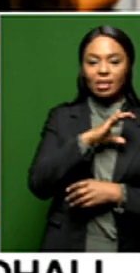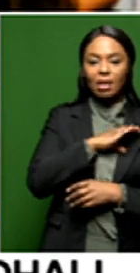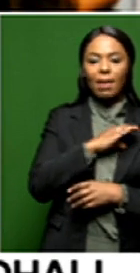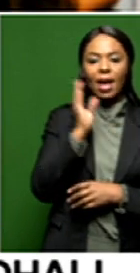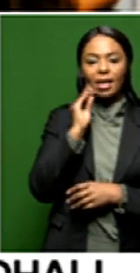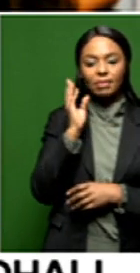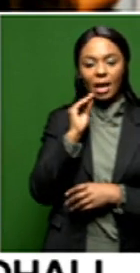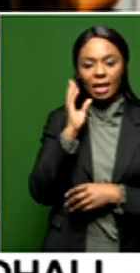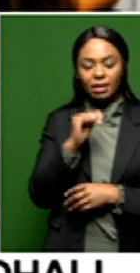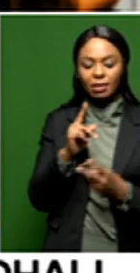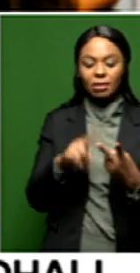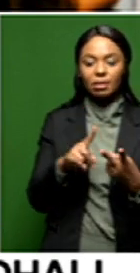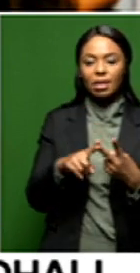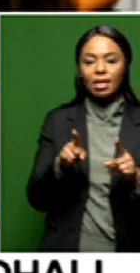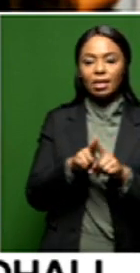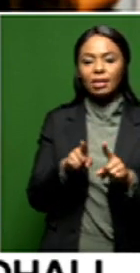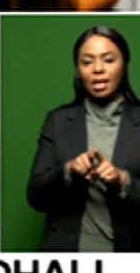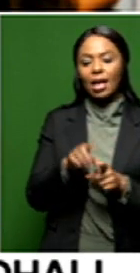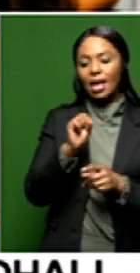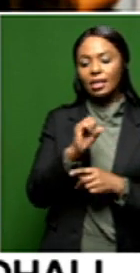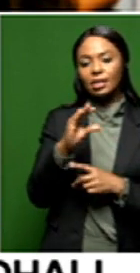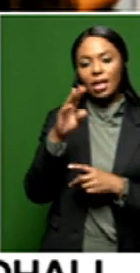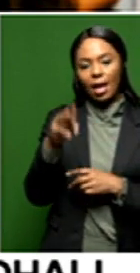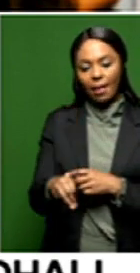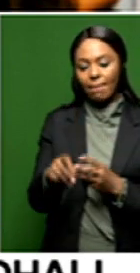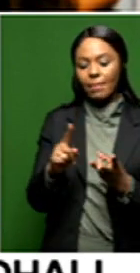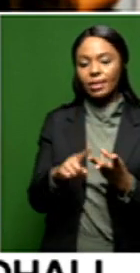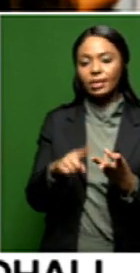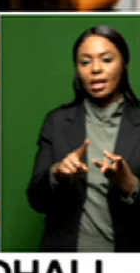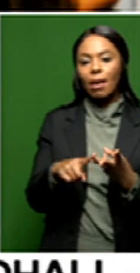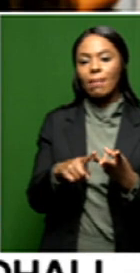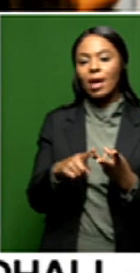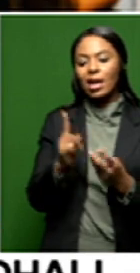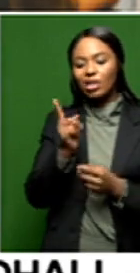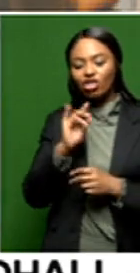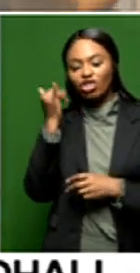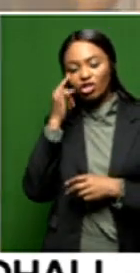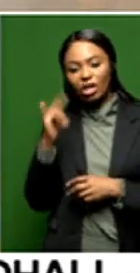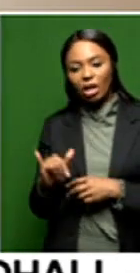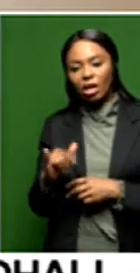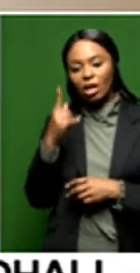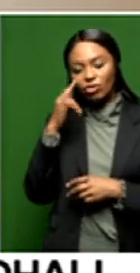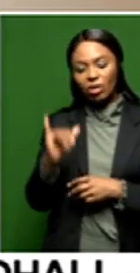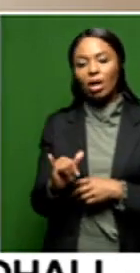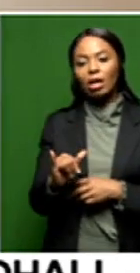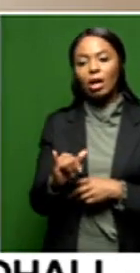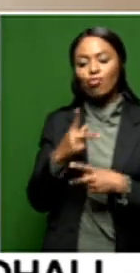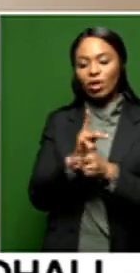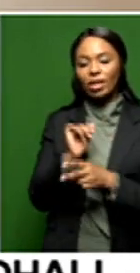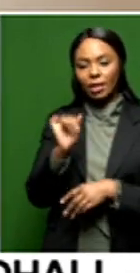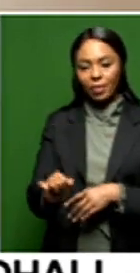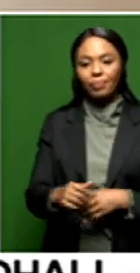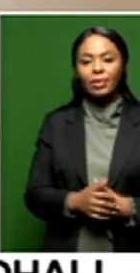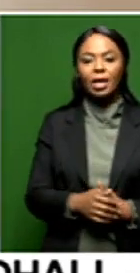can leverage the supply chain, and they can validate their product. But so in South Africa, we are looking